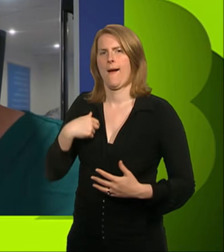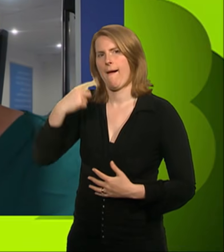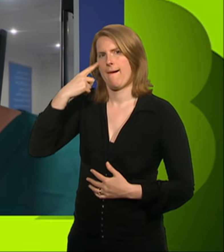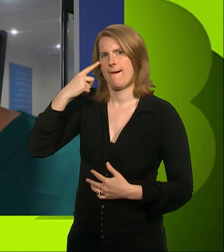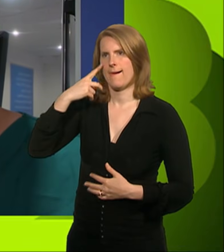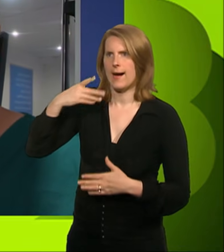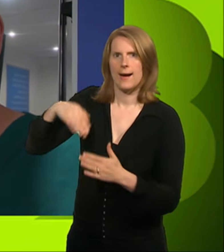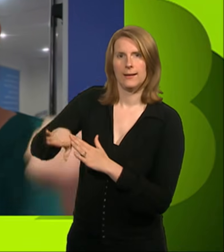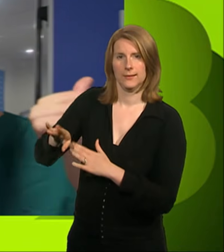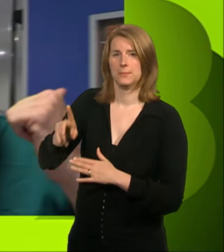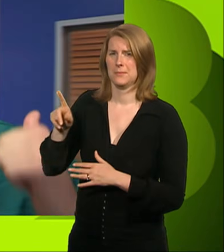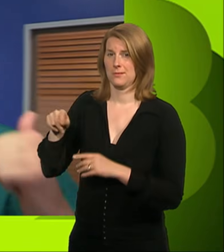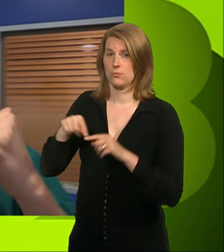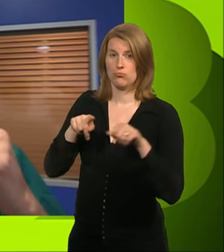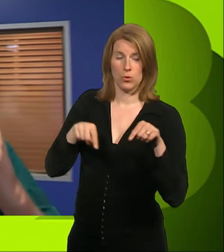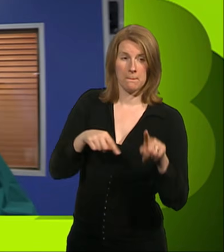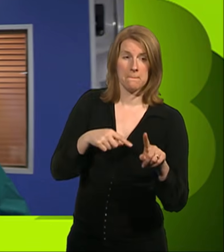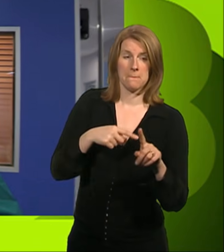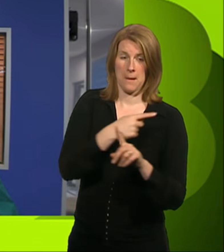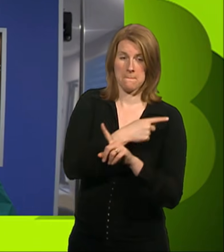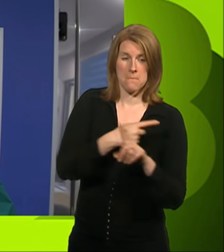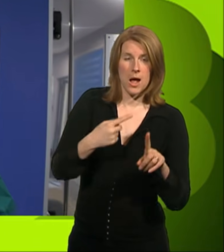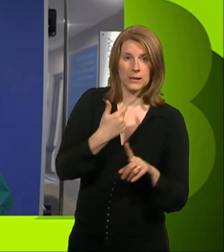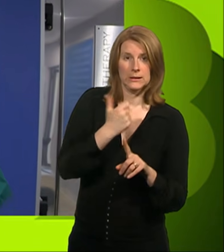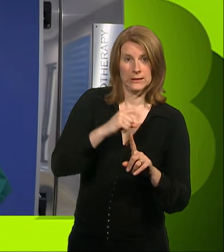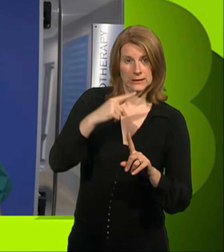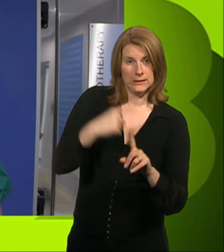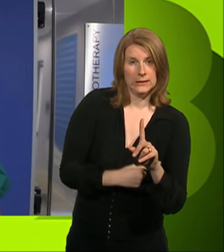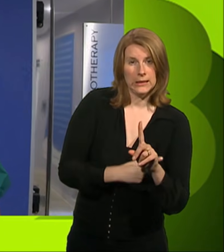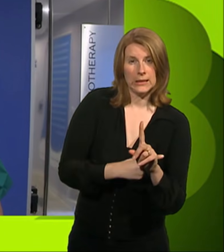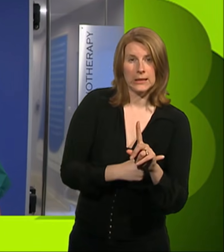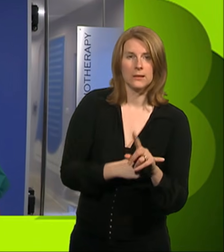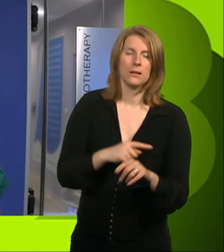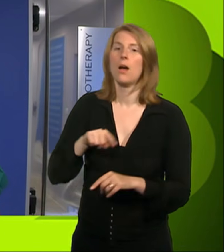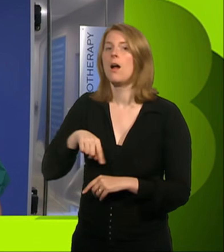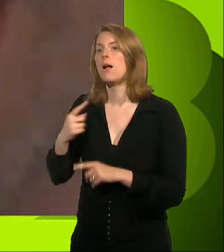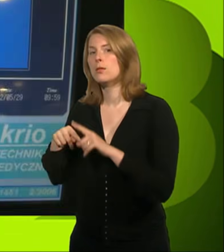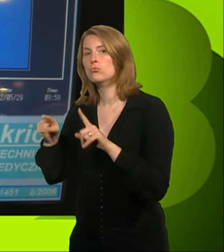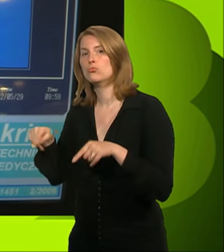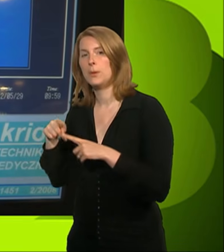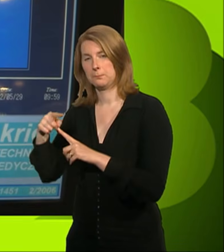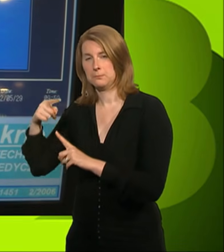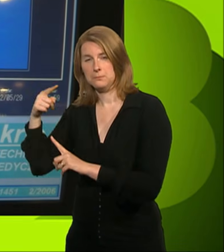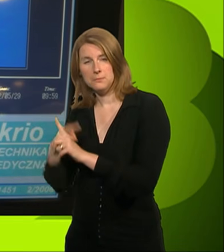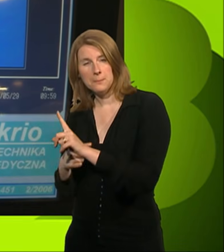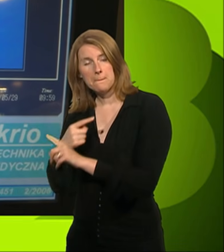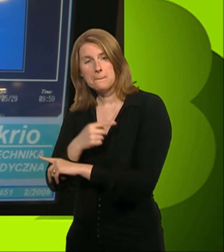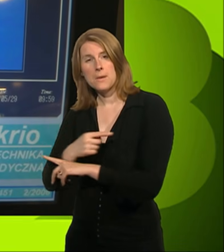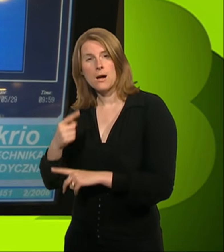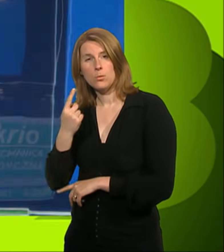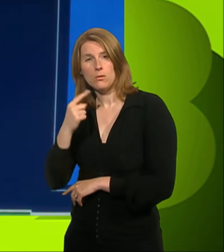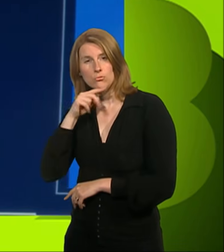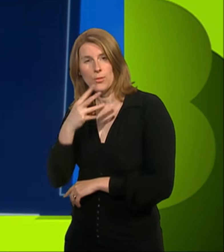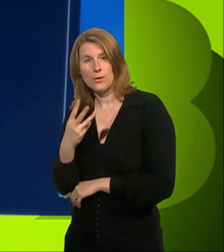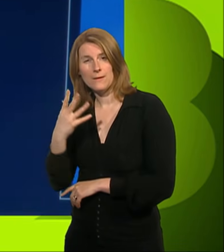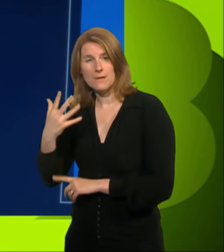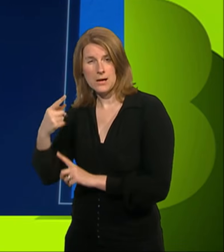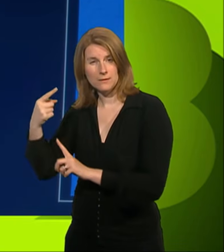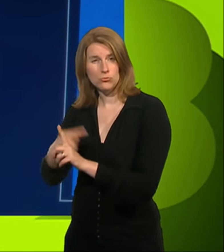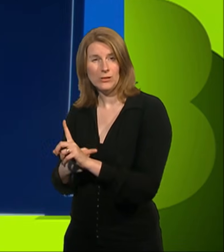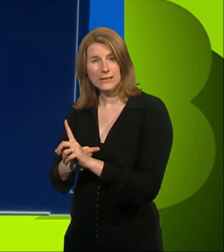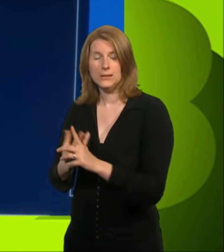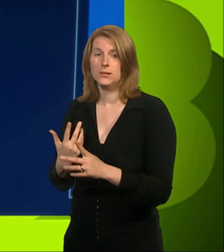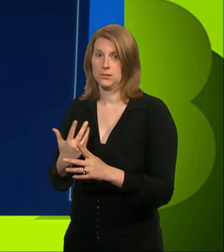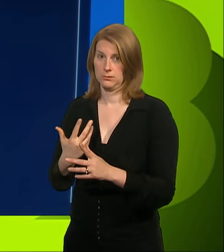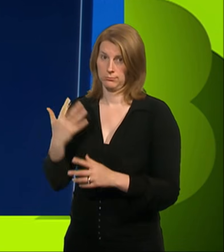is minus 60 degrees, and the room behind me is minus 135 degrees. That's 5 times colder than the